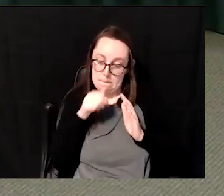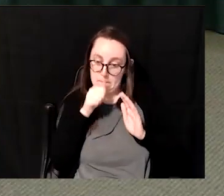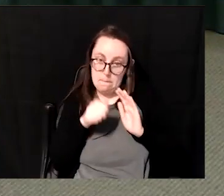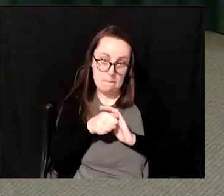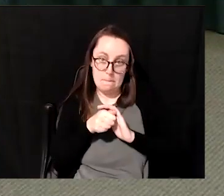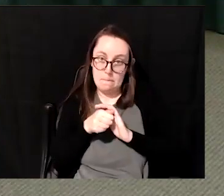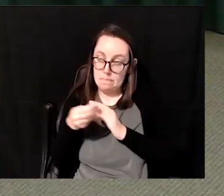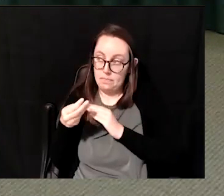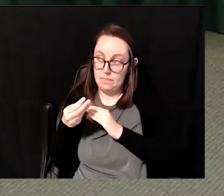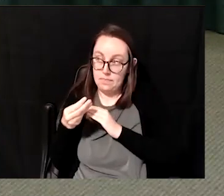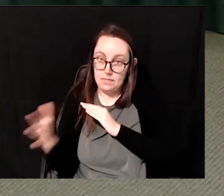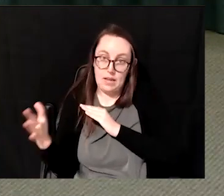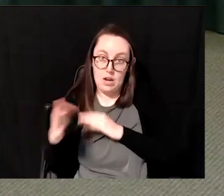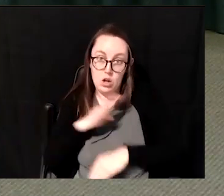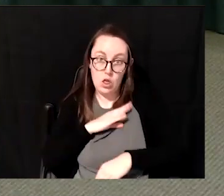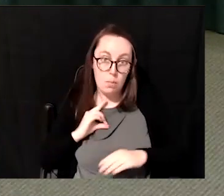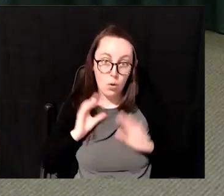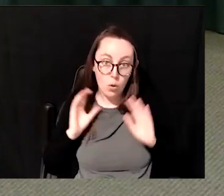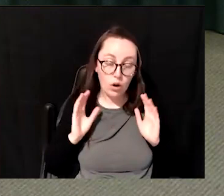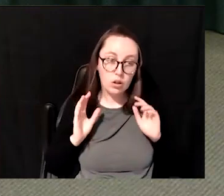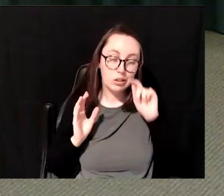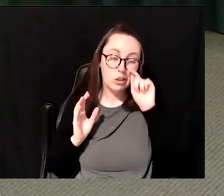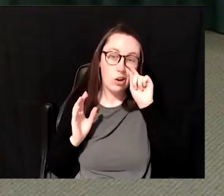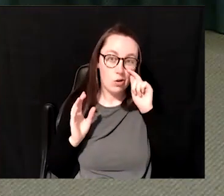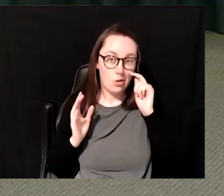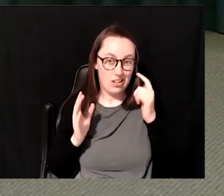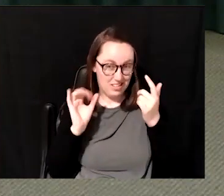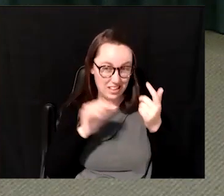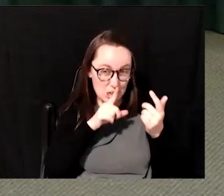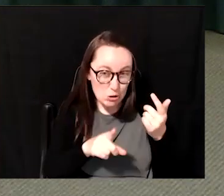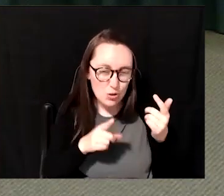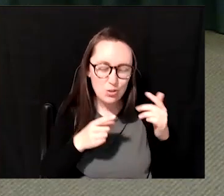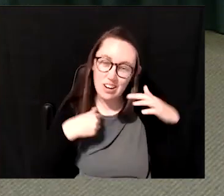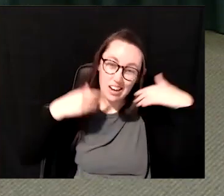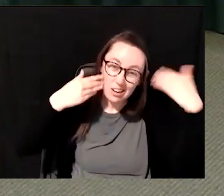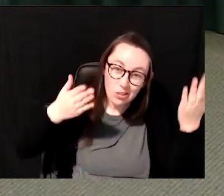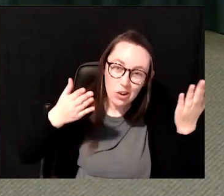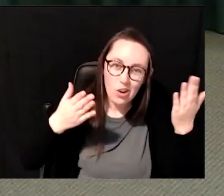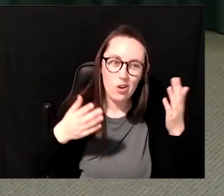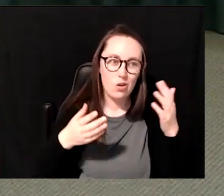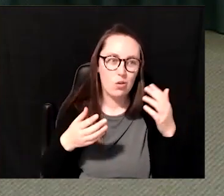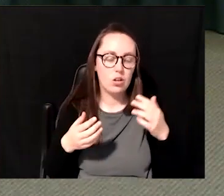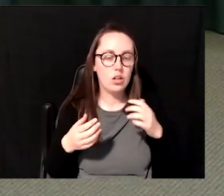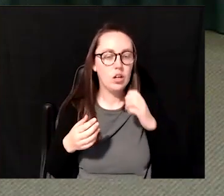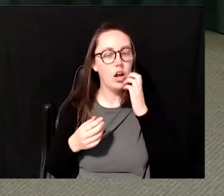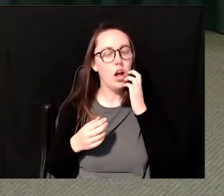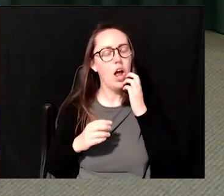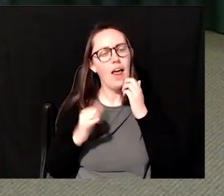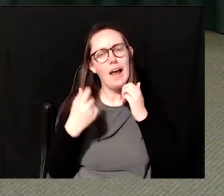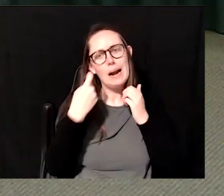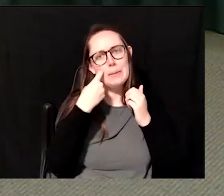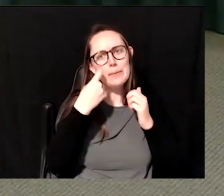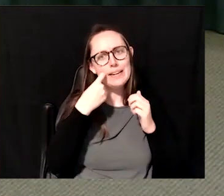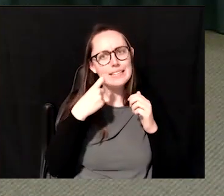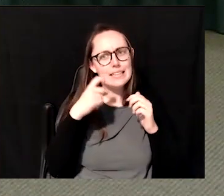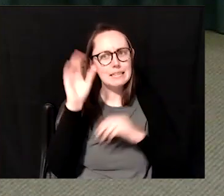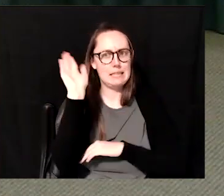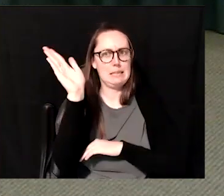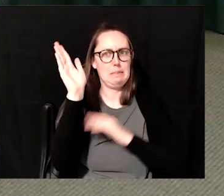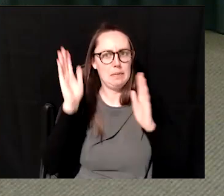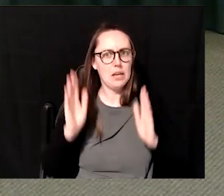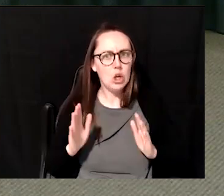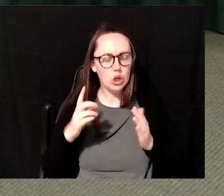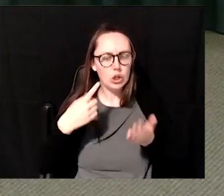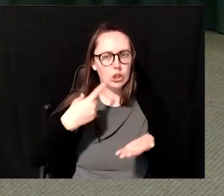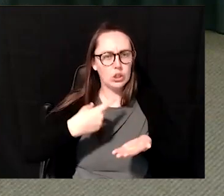so I certainly would like to get that straightened out we're the last speaker talked about the amount of money here we're